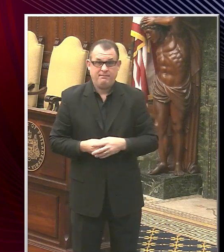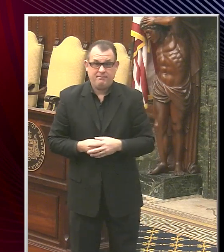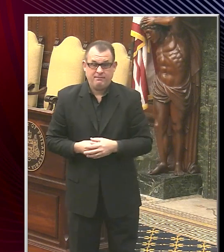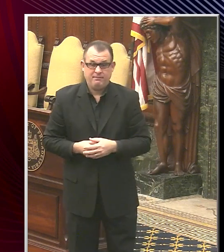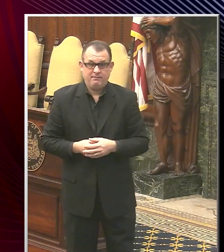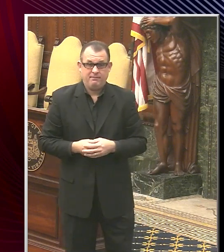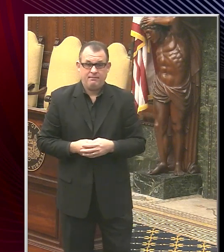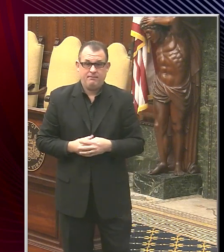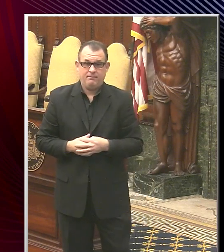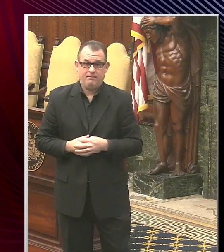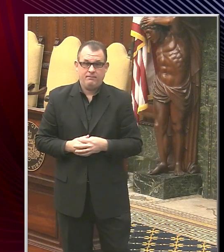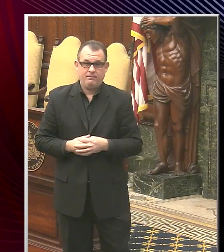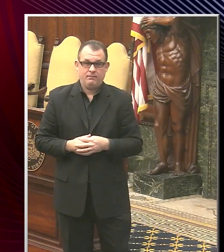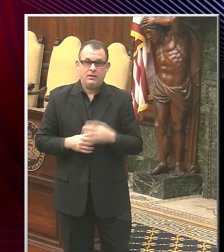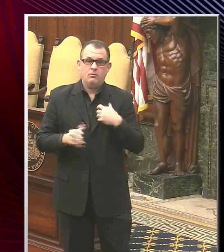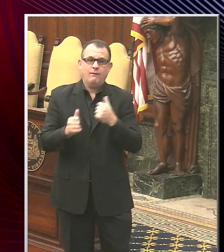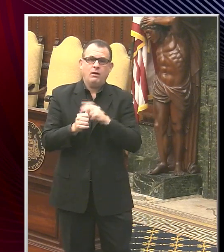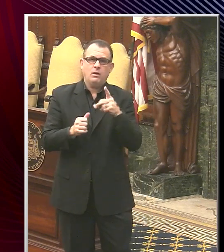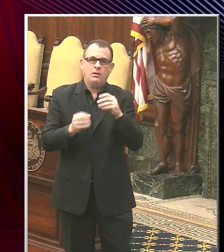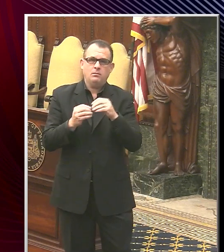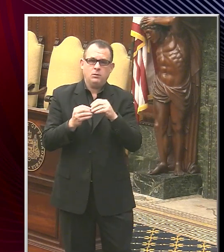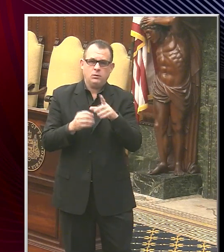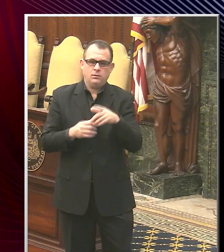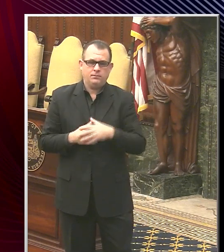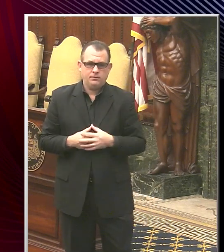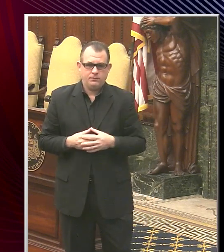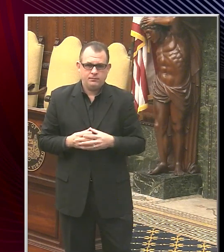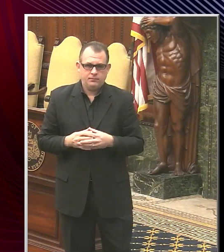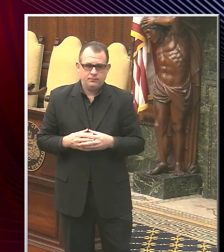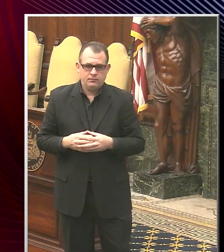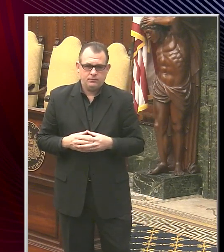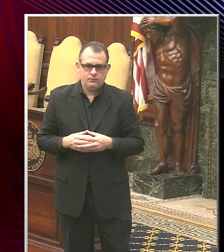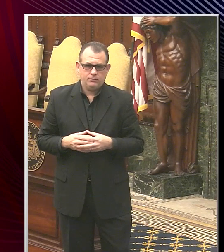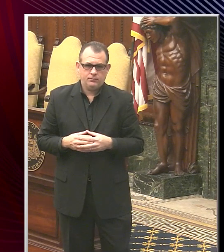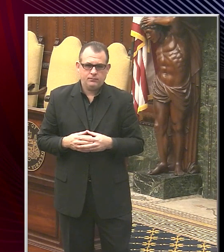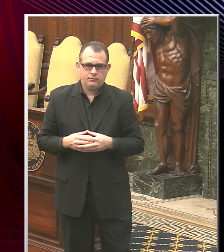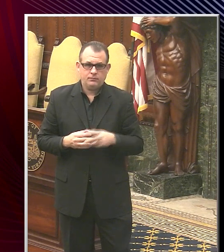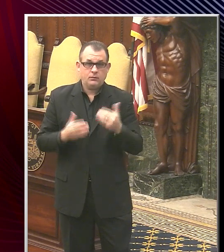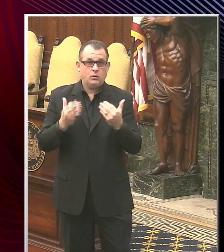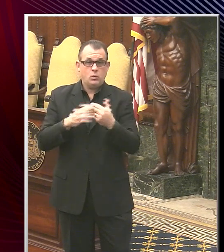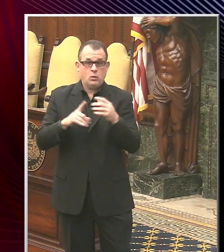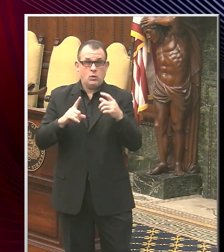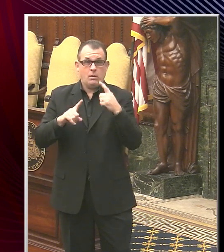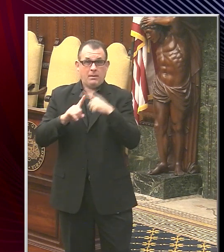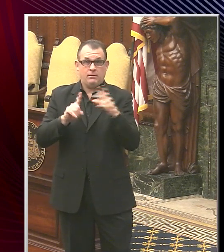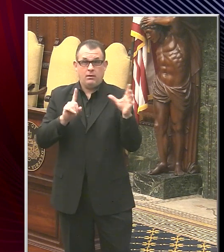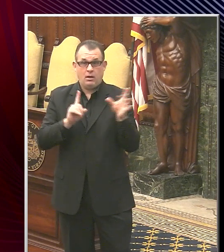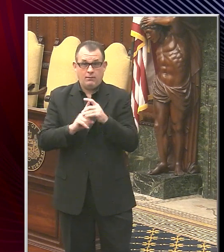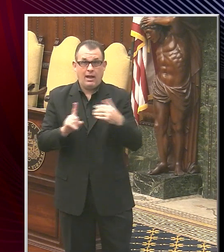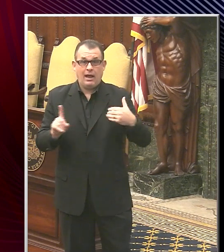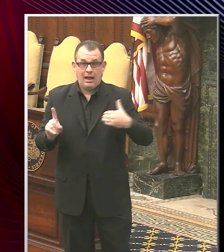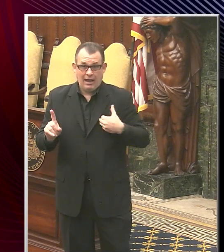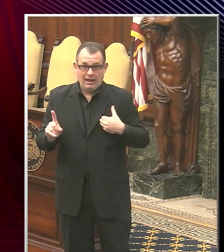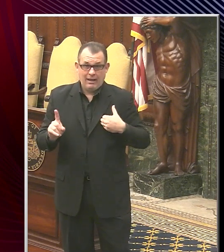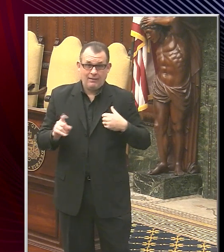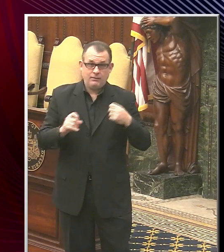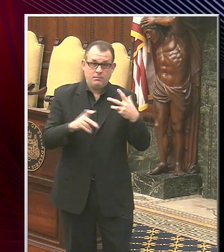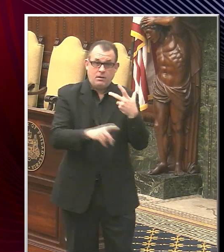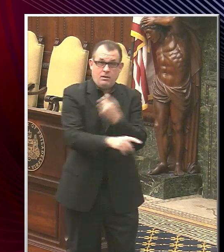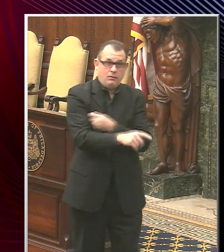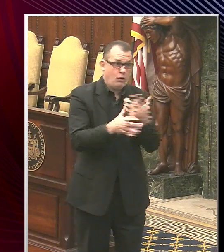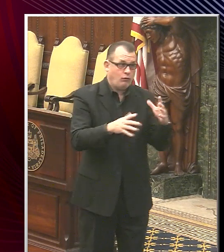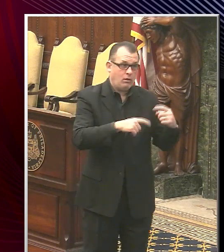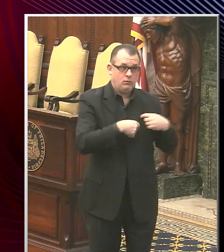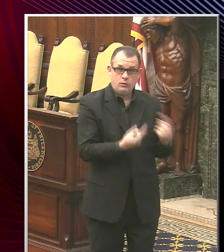Okay, and to follow up with that, with the positivity cases where they are, and just like you said, with some teachers